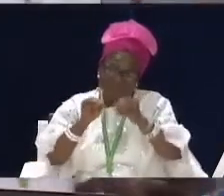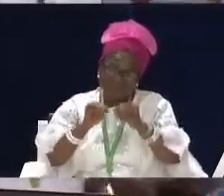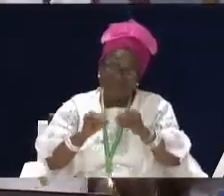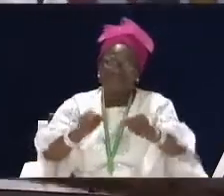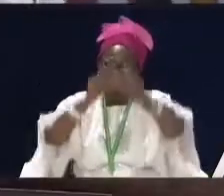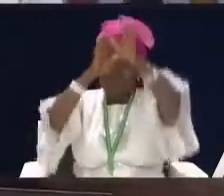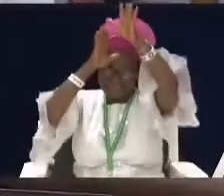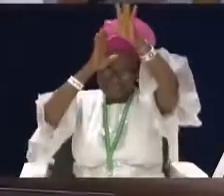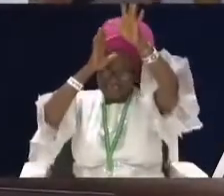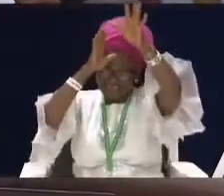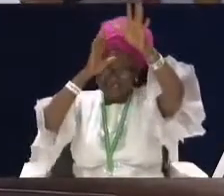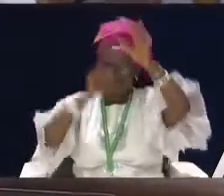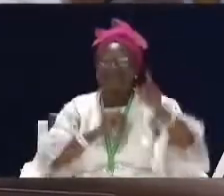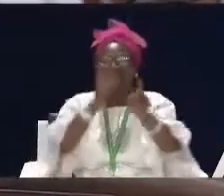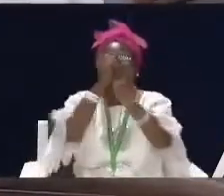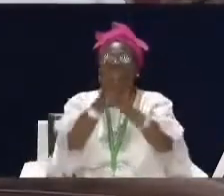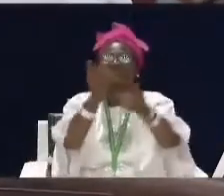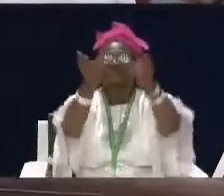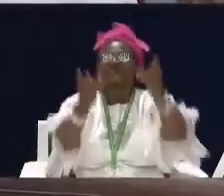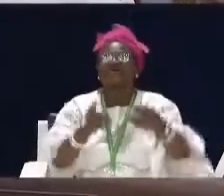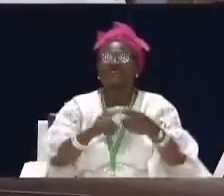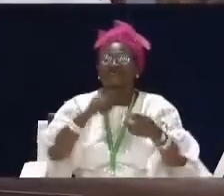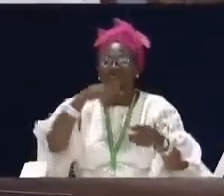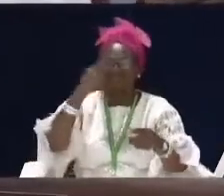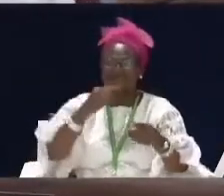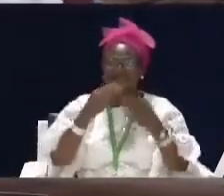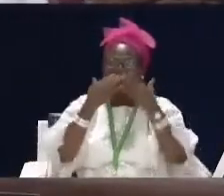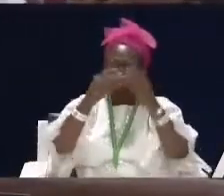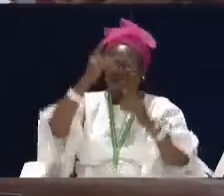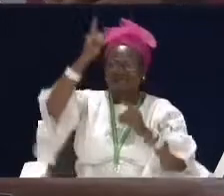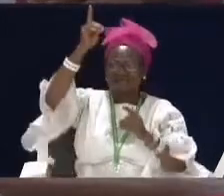Father, I just want to say thank you.